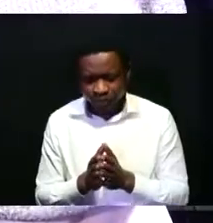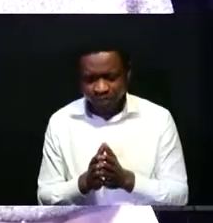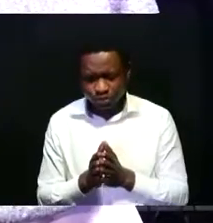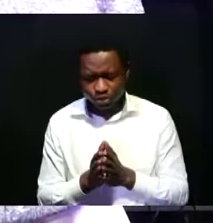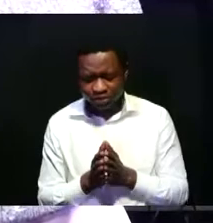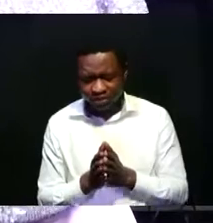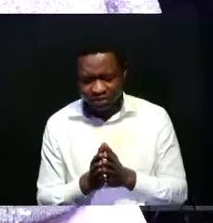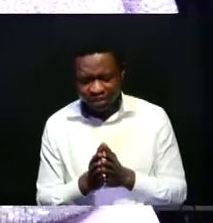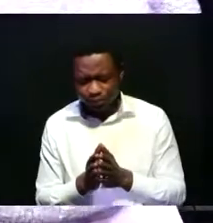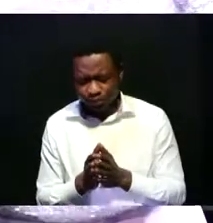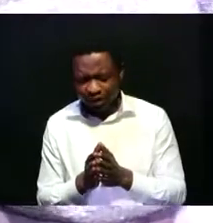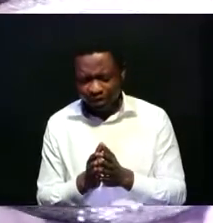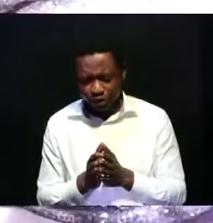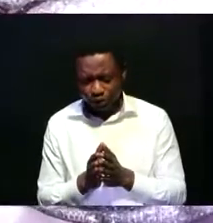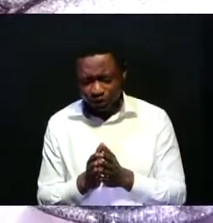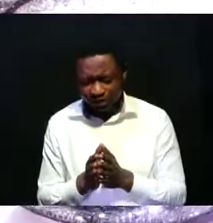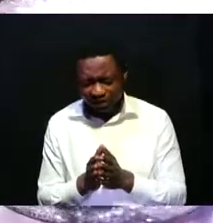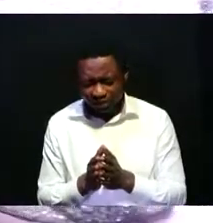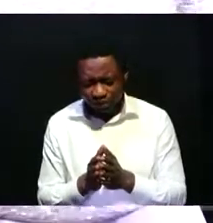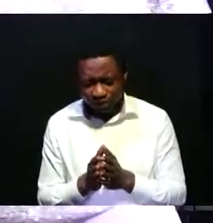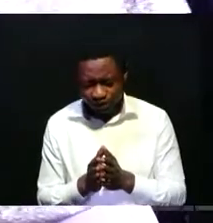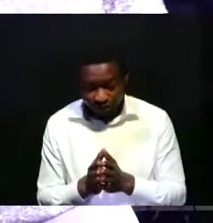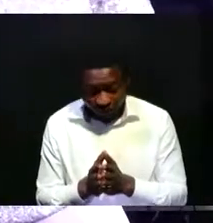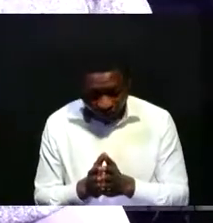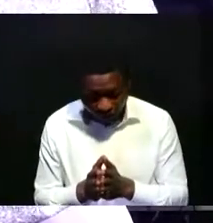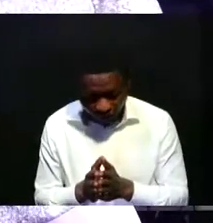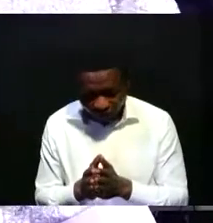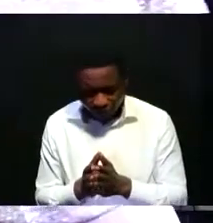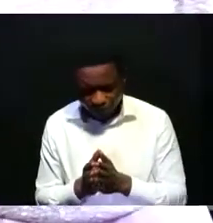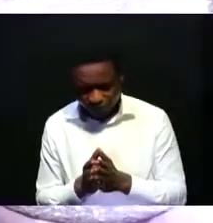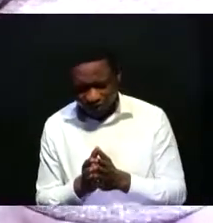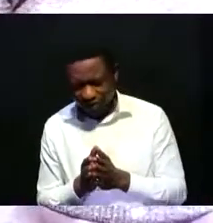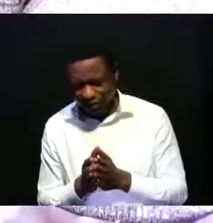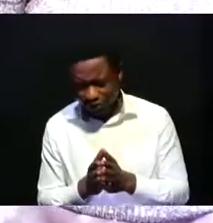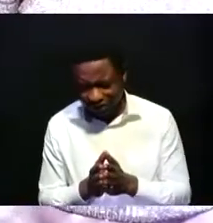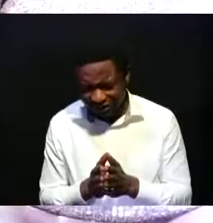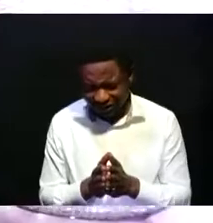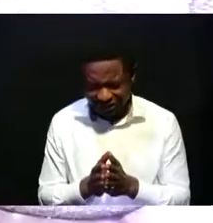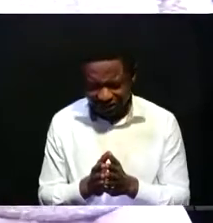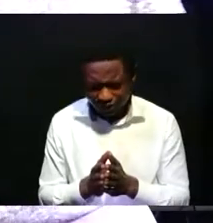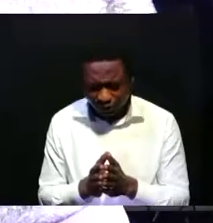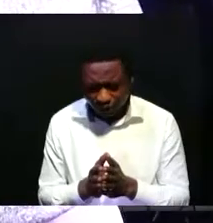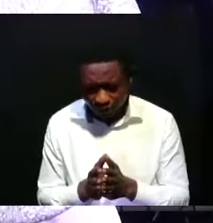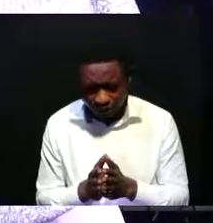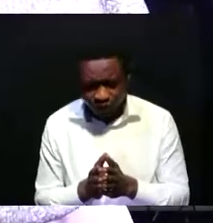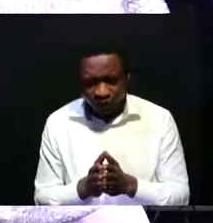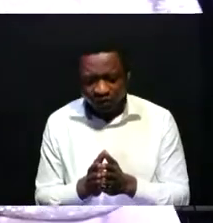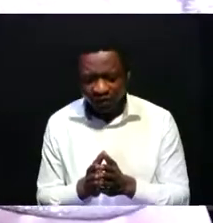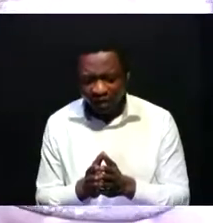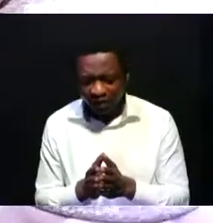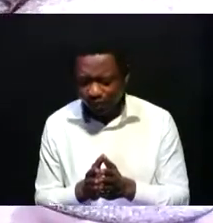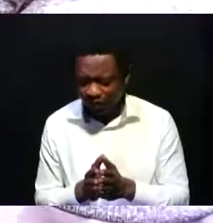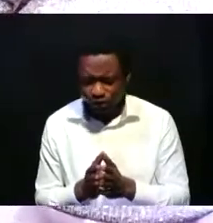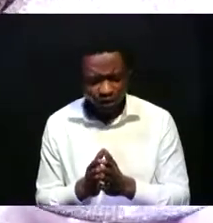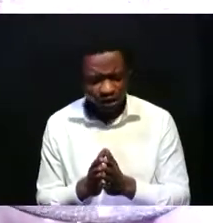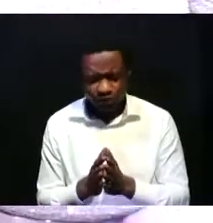worship, consistency of the study of your word. Oh Lord, help us raise our family